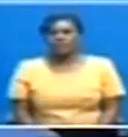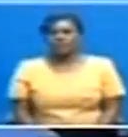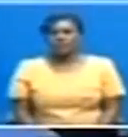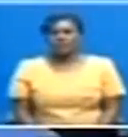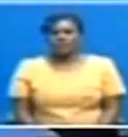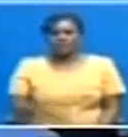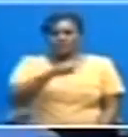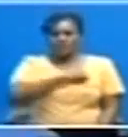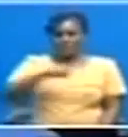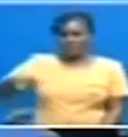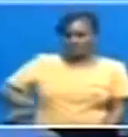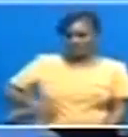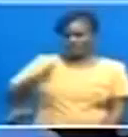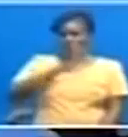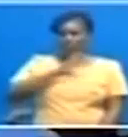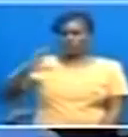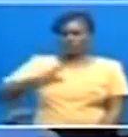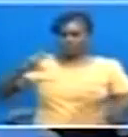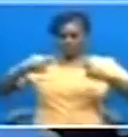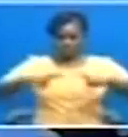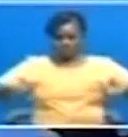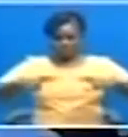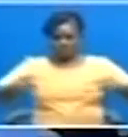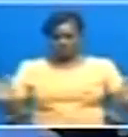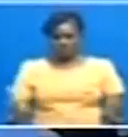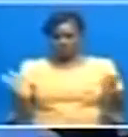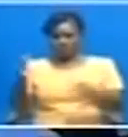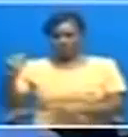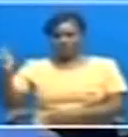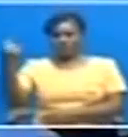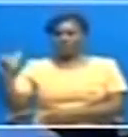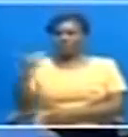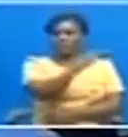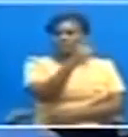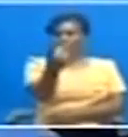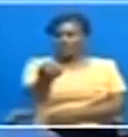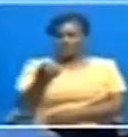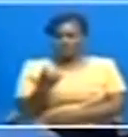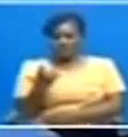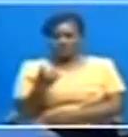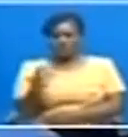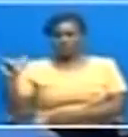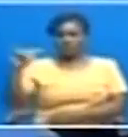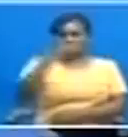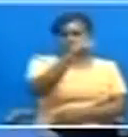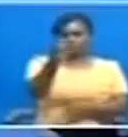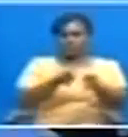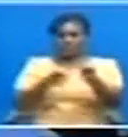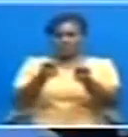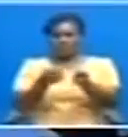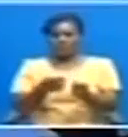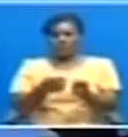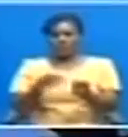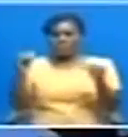The Senate Select Committee investigating the affairs of Kenya Airways is demanding that the airline's management provide minutes